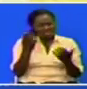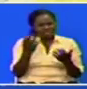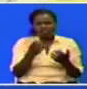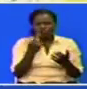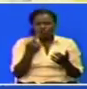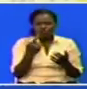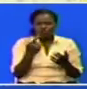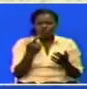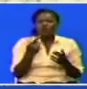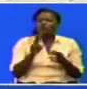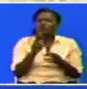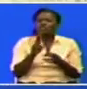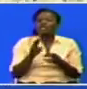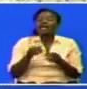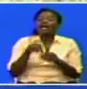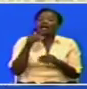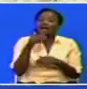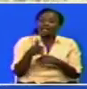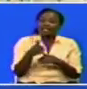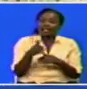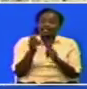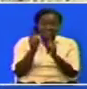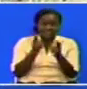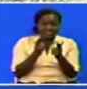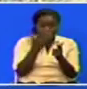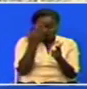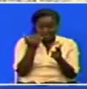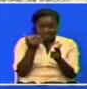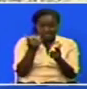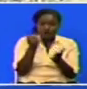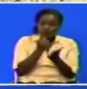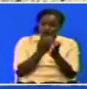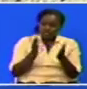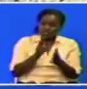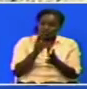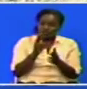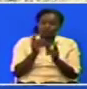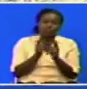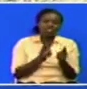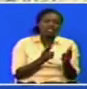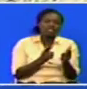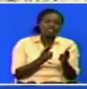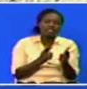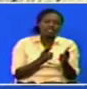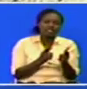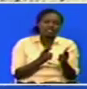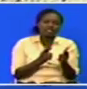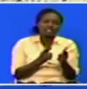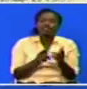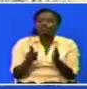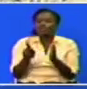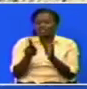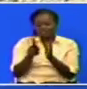was using the extra gun, because officers use guns to do their keeping law and